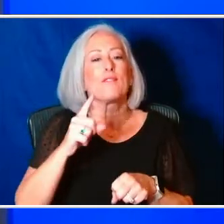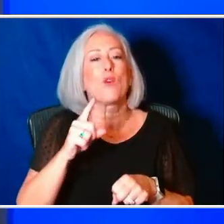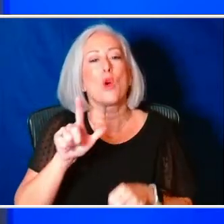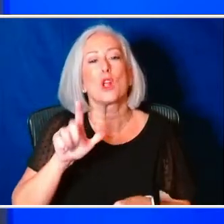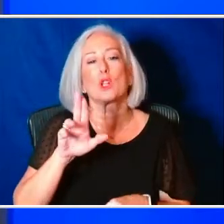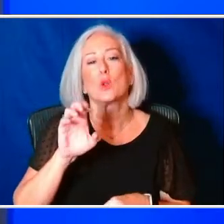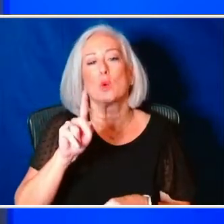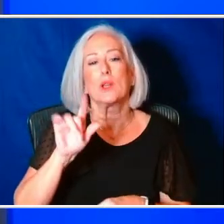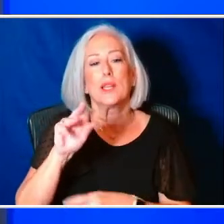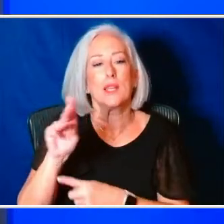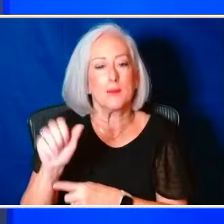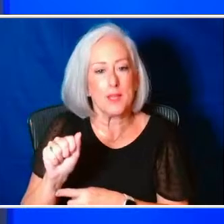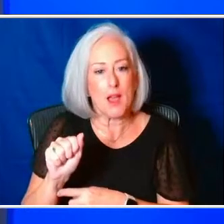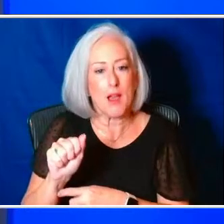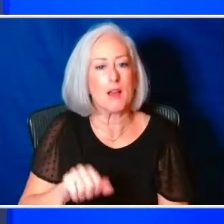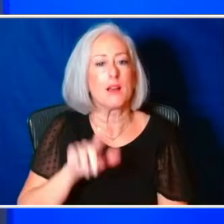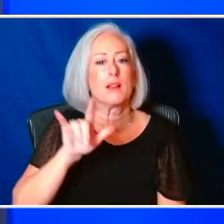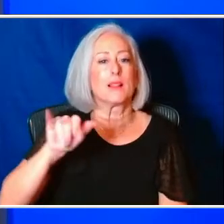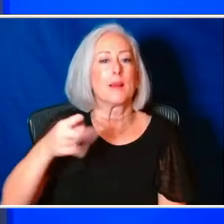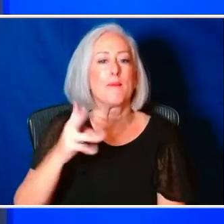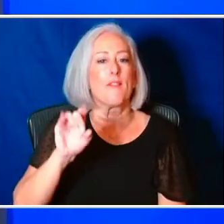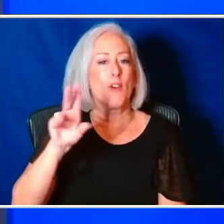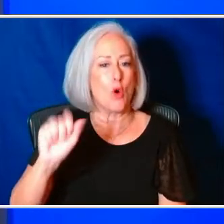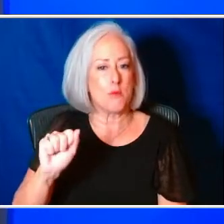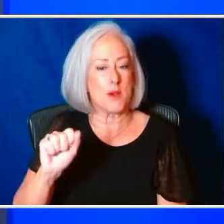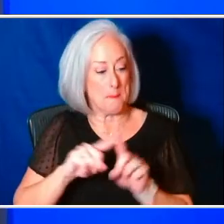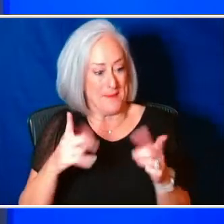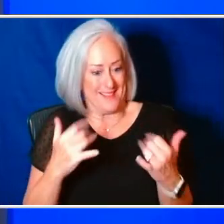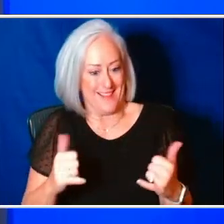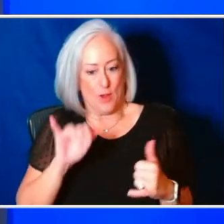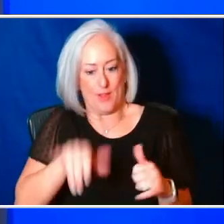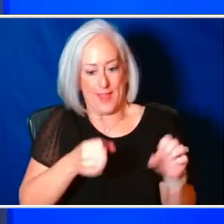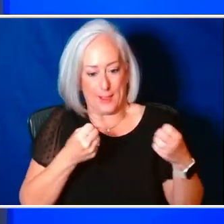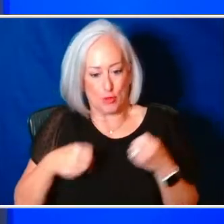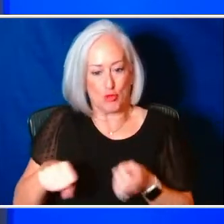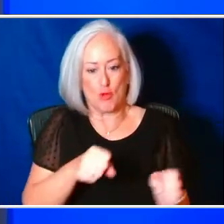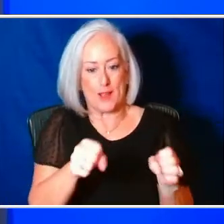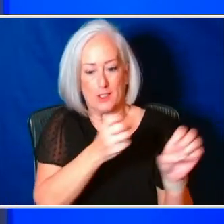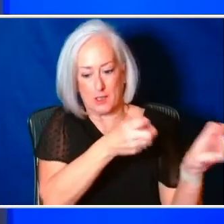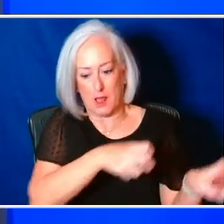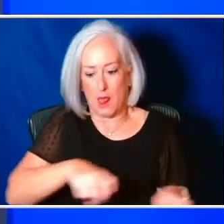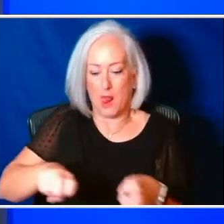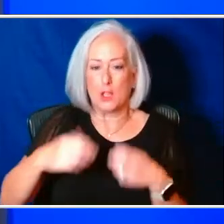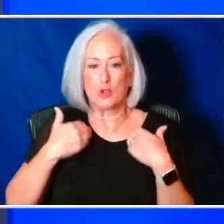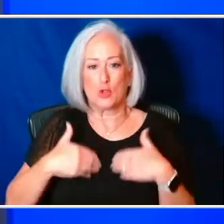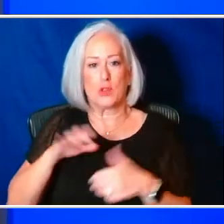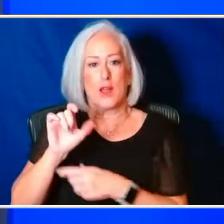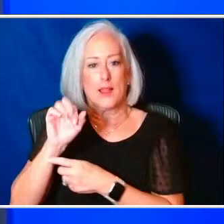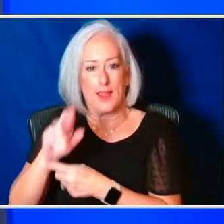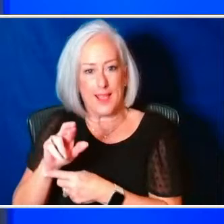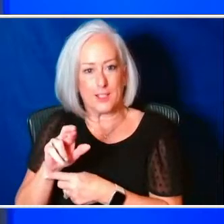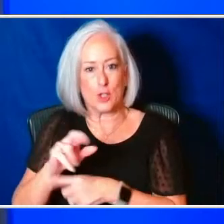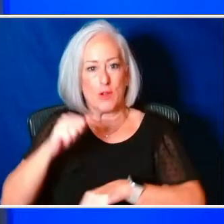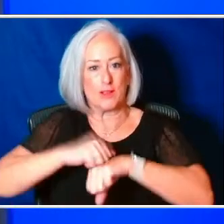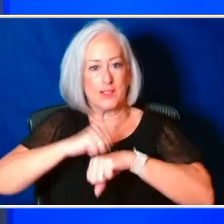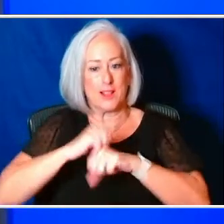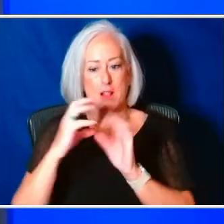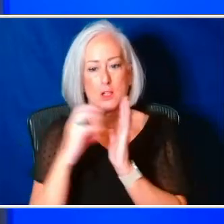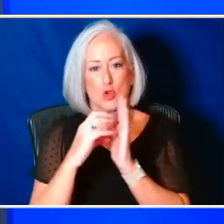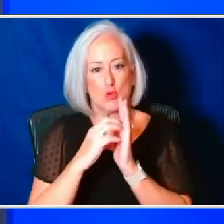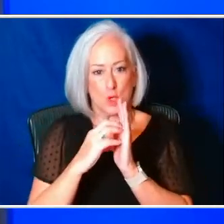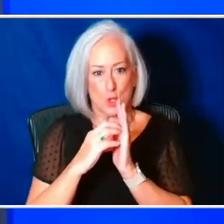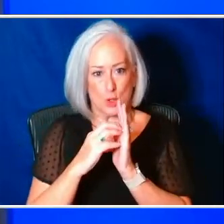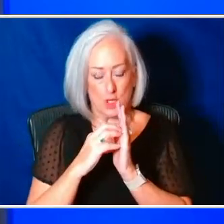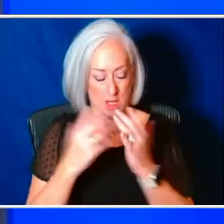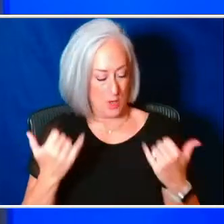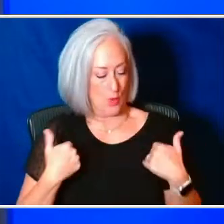and so forth. Now they're moving this type of strategy to lung cancer and solid tumors. We in fact have a study currently going on, and we're trying